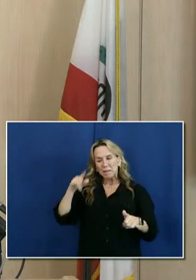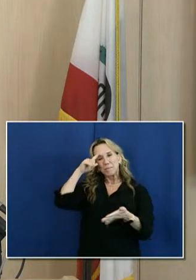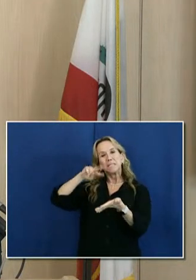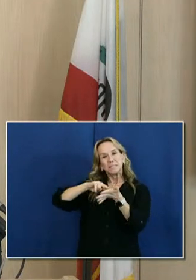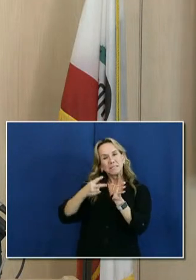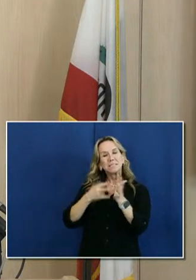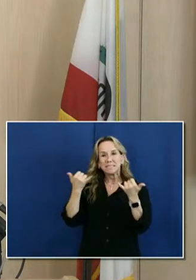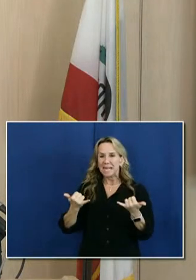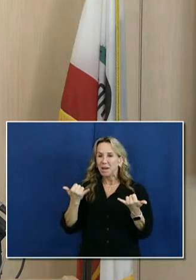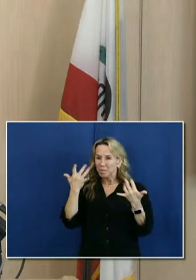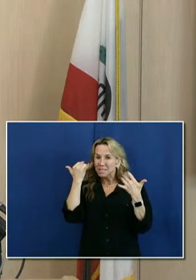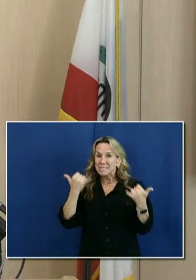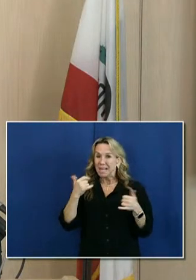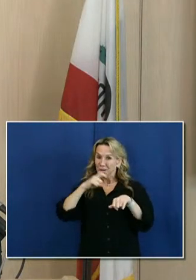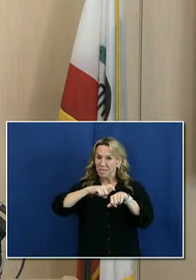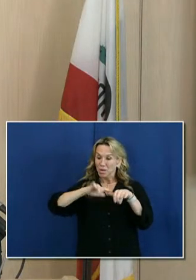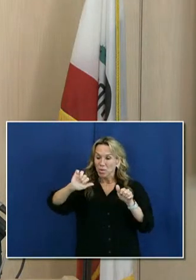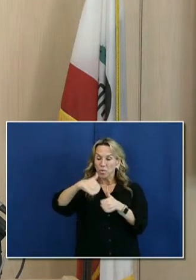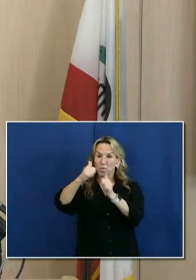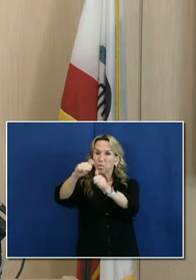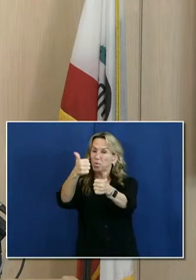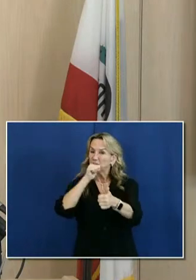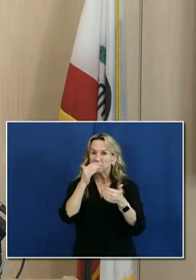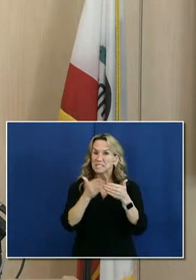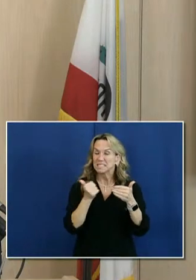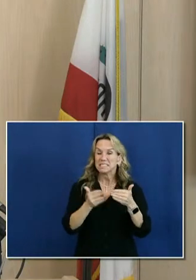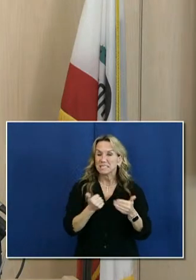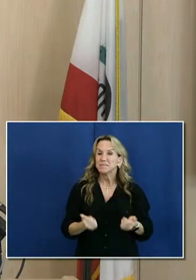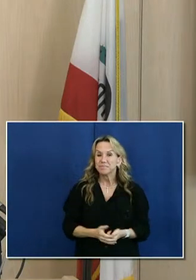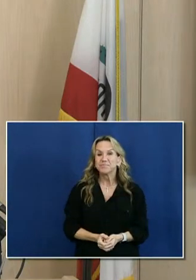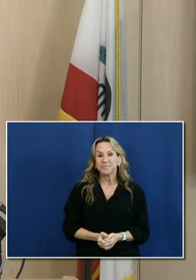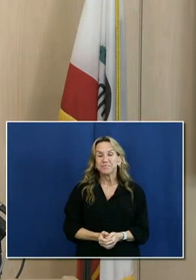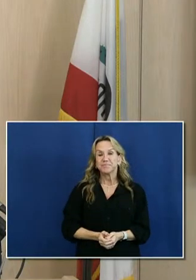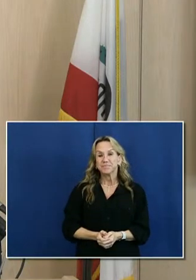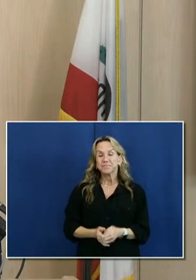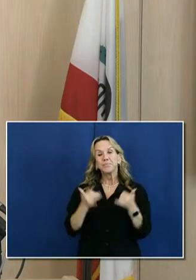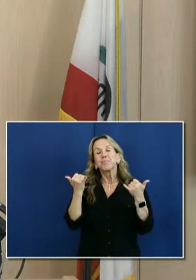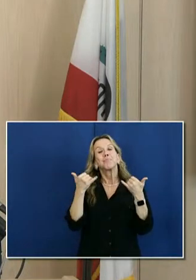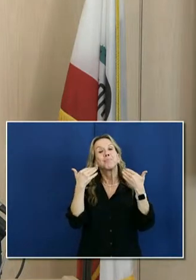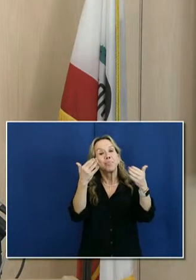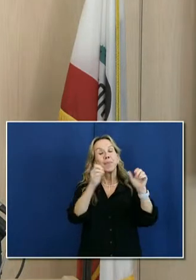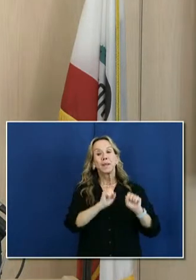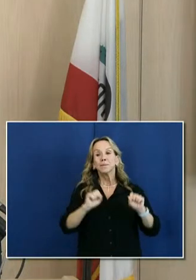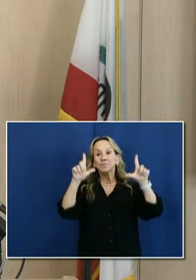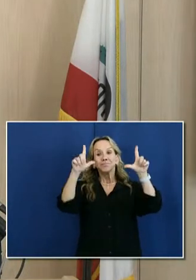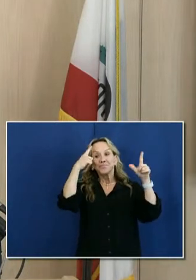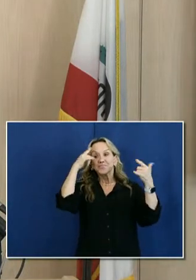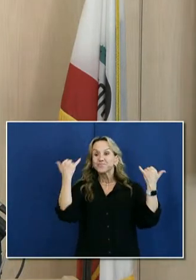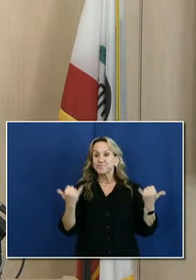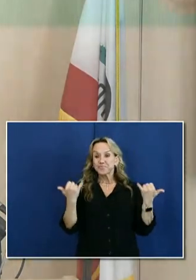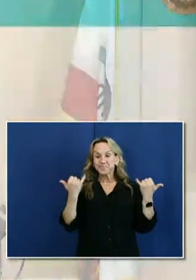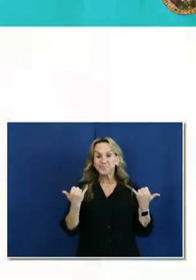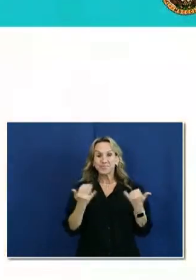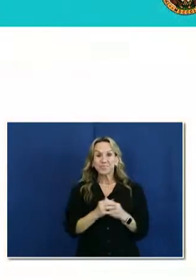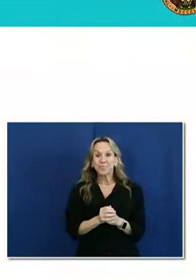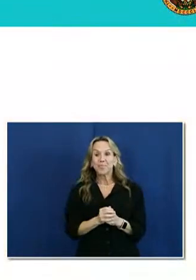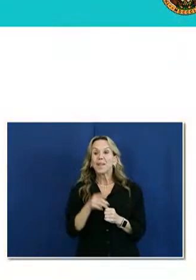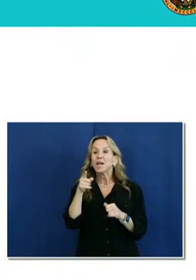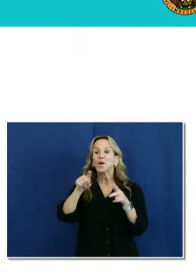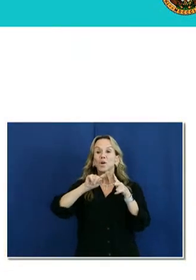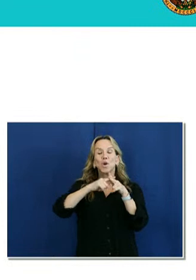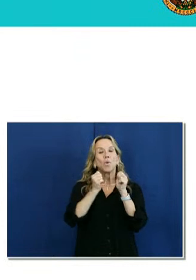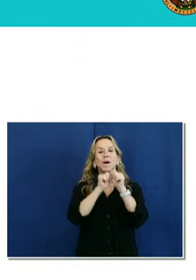move through these difficult and challenging times. With that, let's jump into our updates for today. We're going to start with